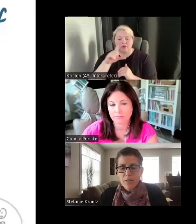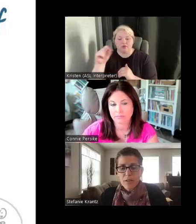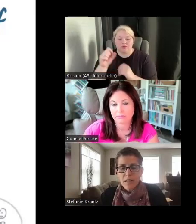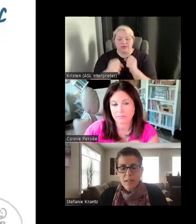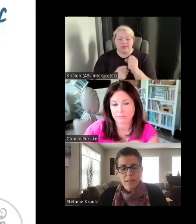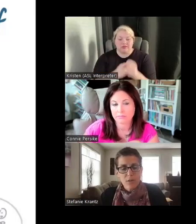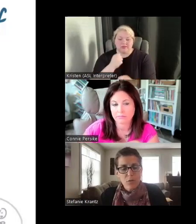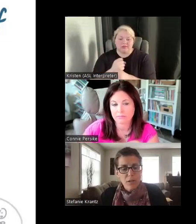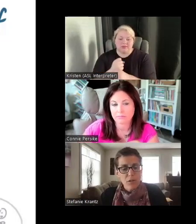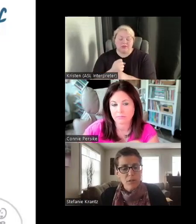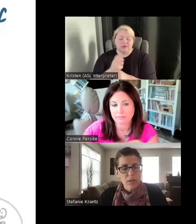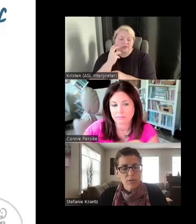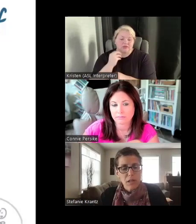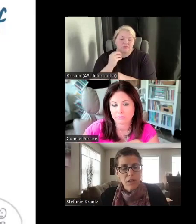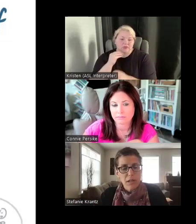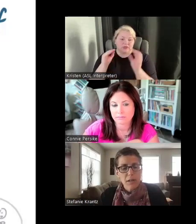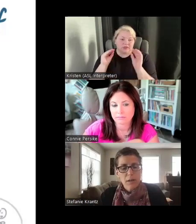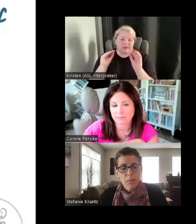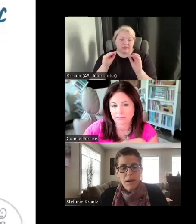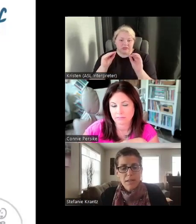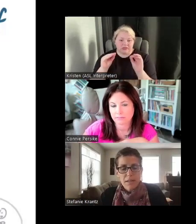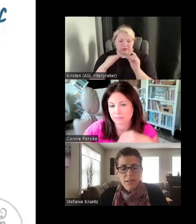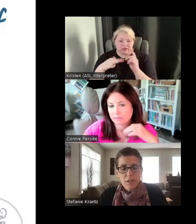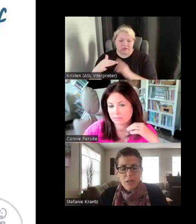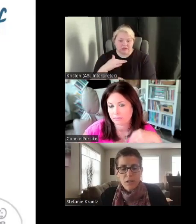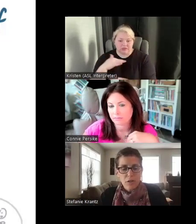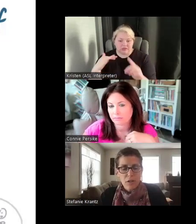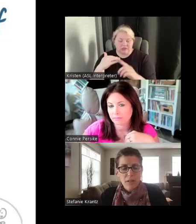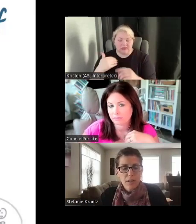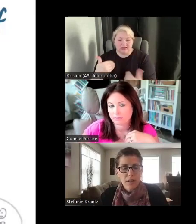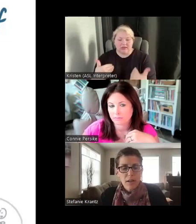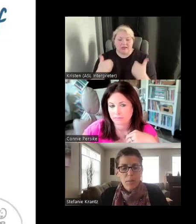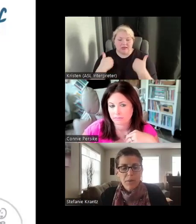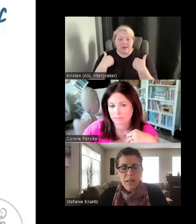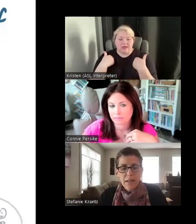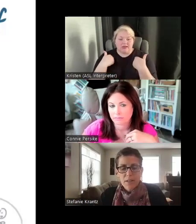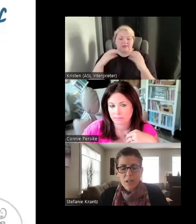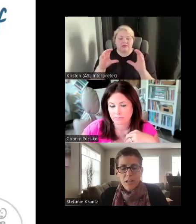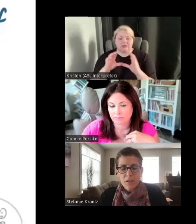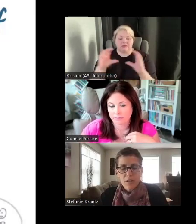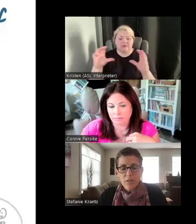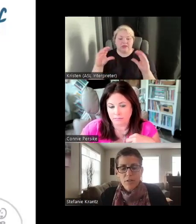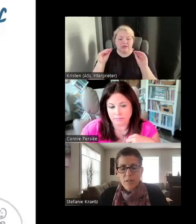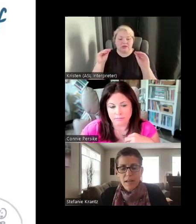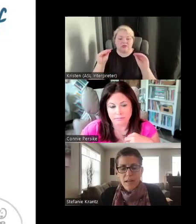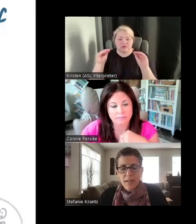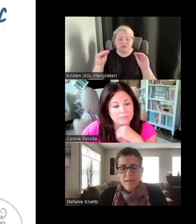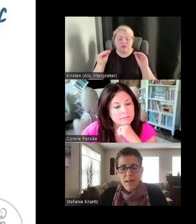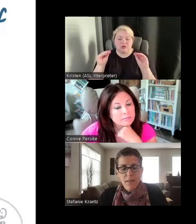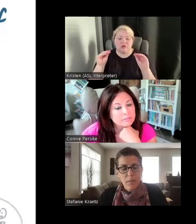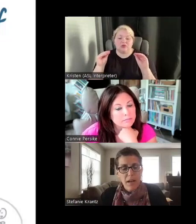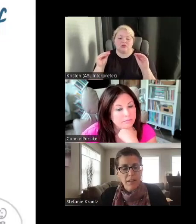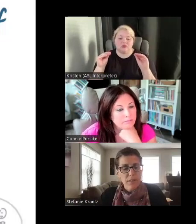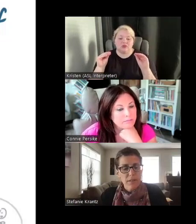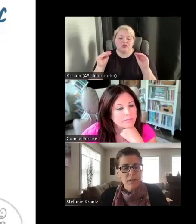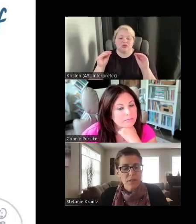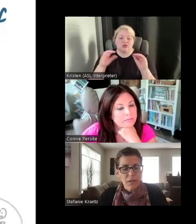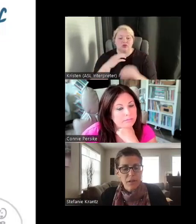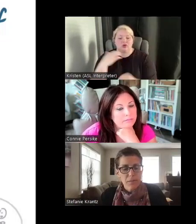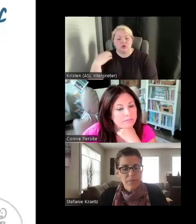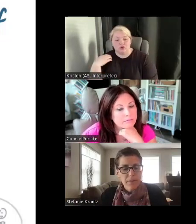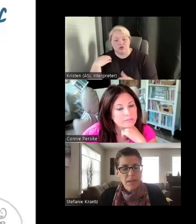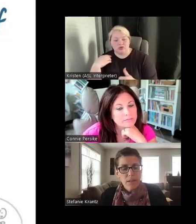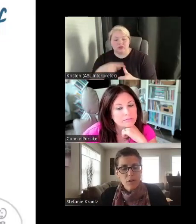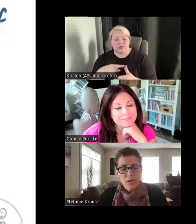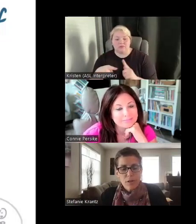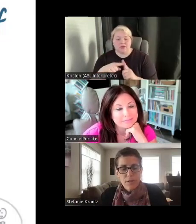a certificate in instructional coaching, positive education, applied educational neuroscience, and the polyvagal